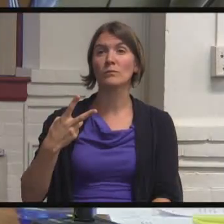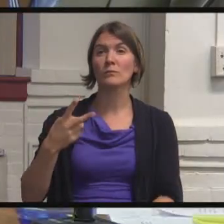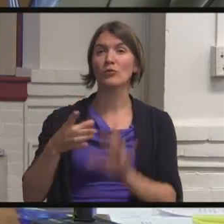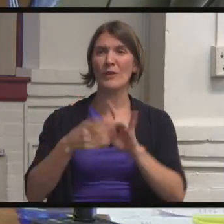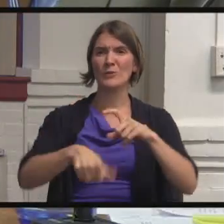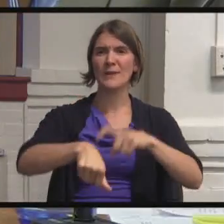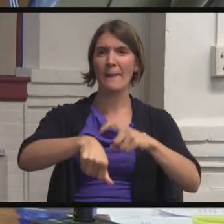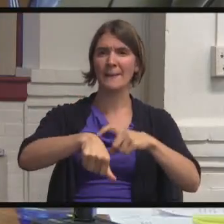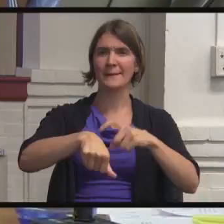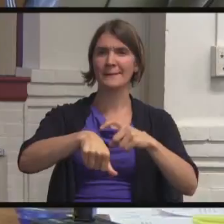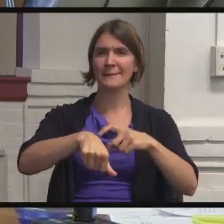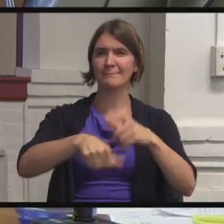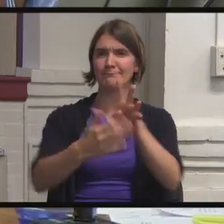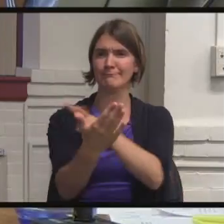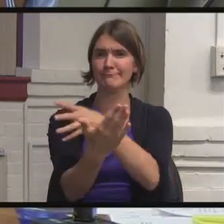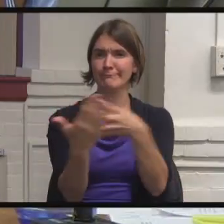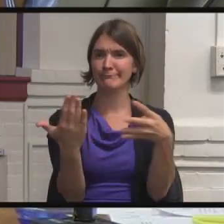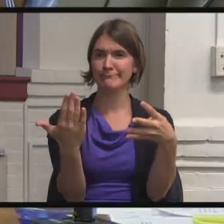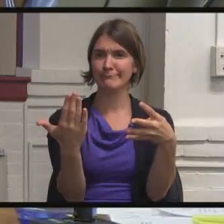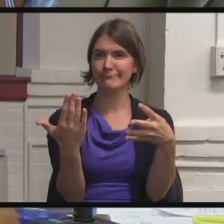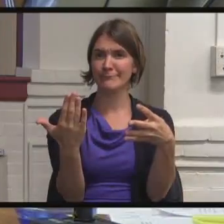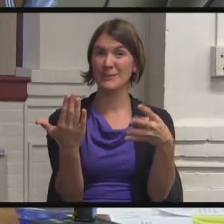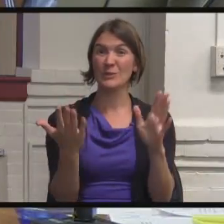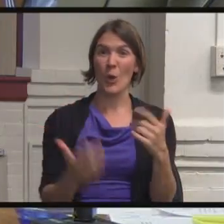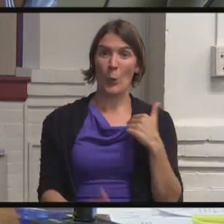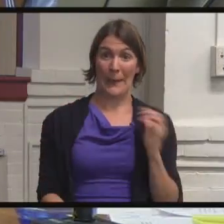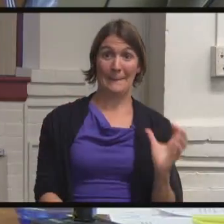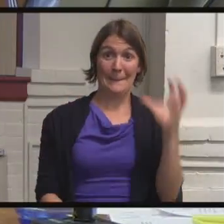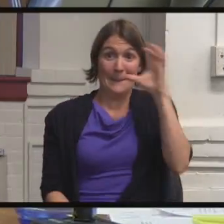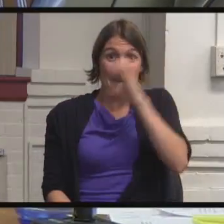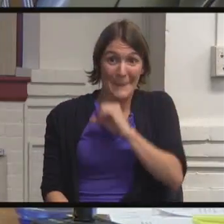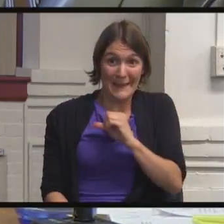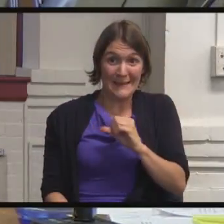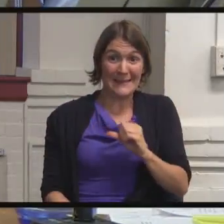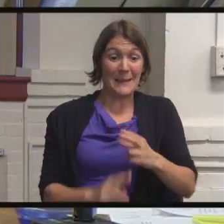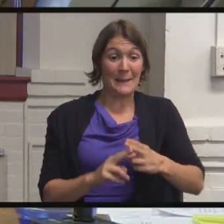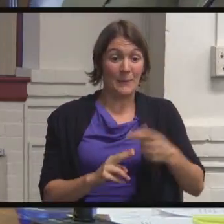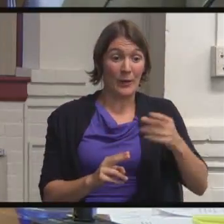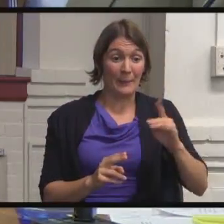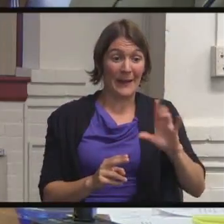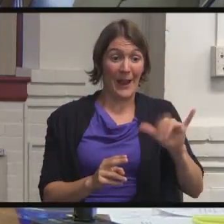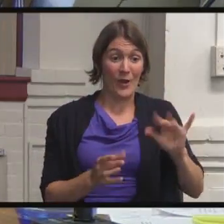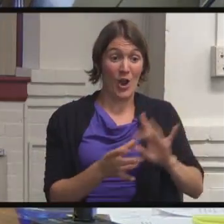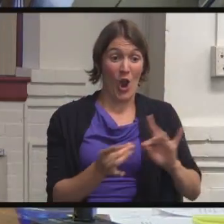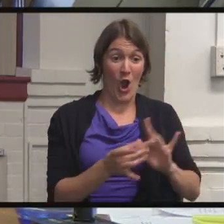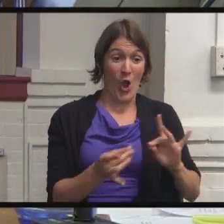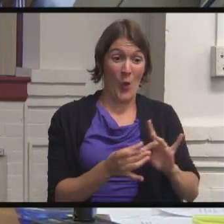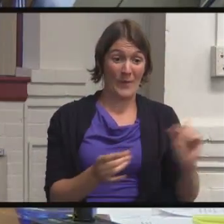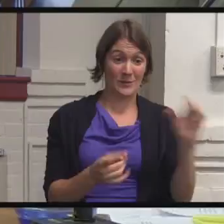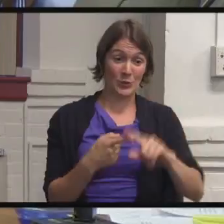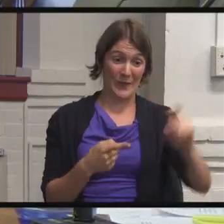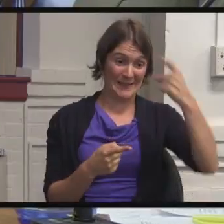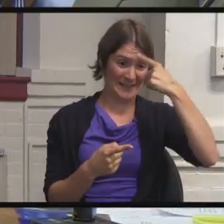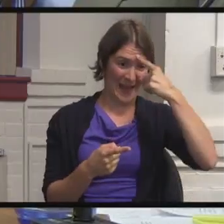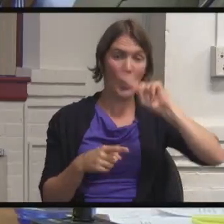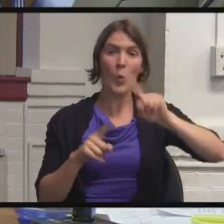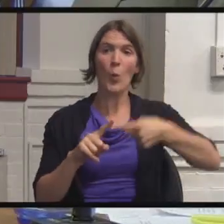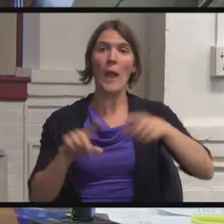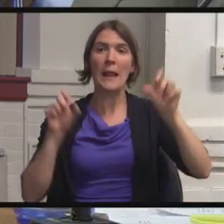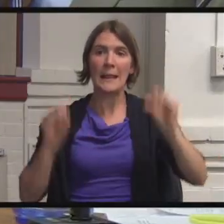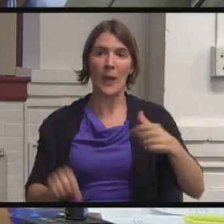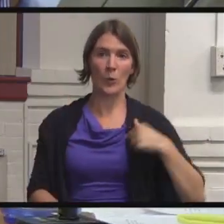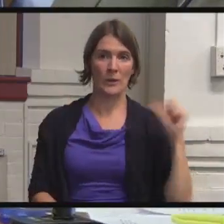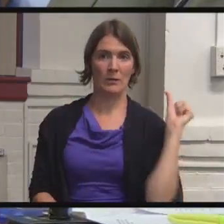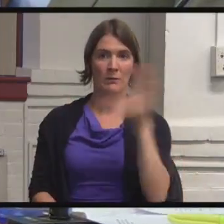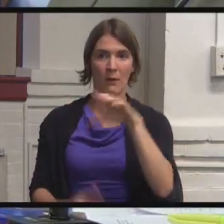timing. So we've now missed preliminary comments. What's the deadline for submission